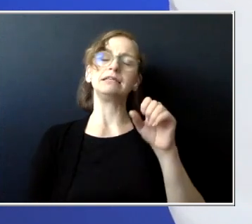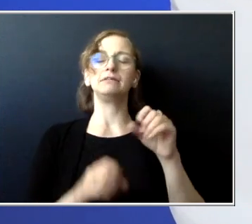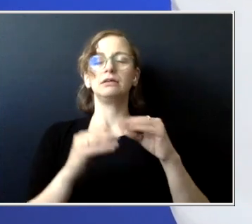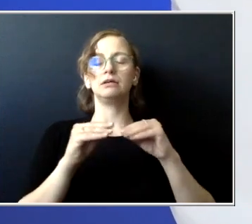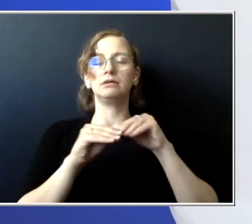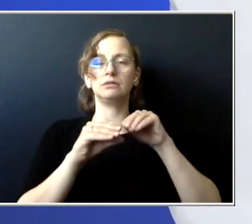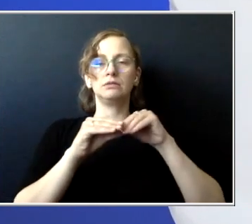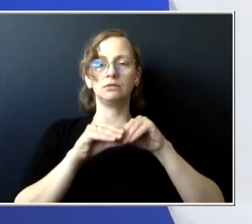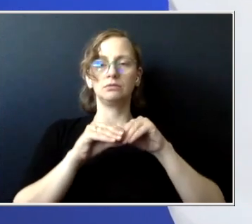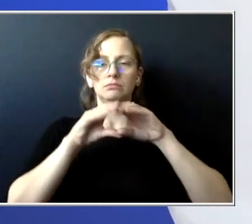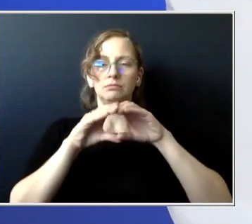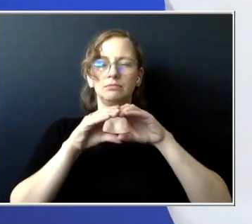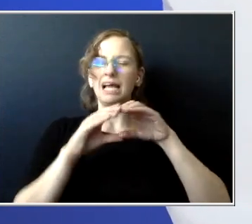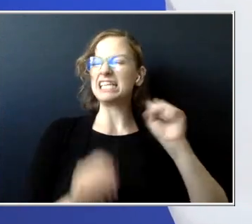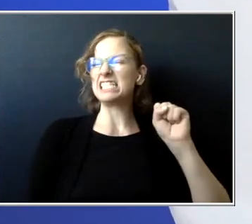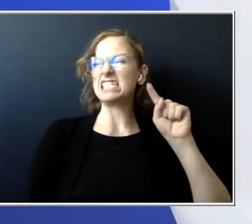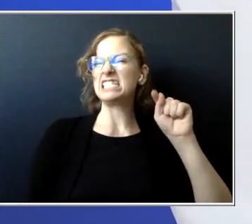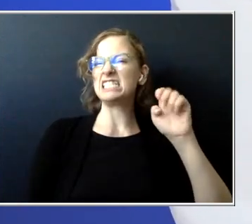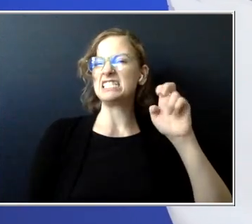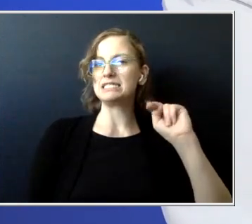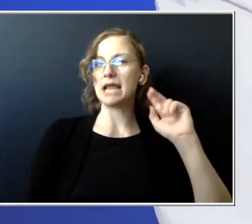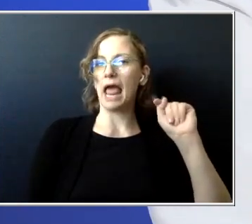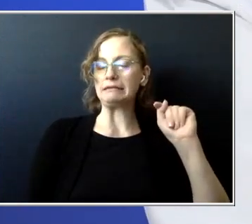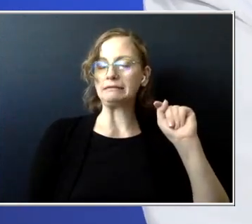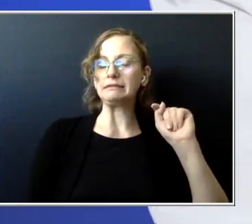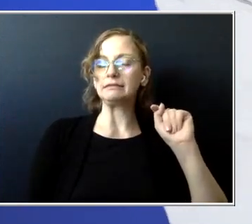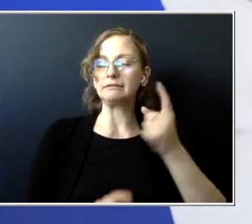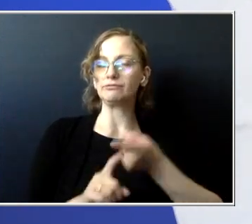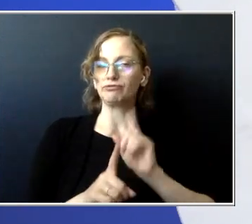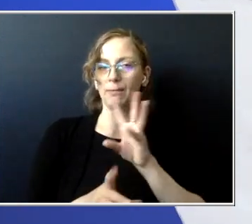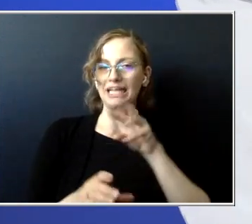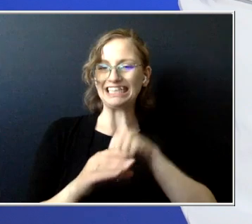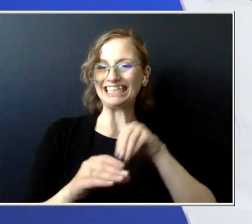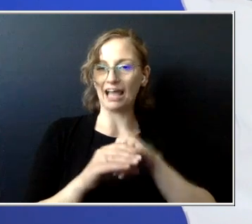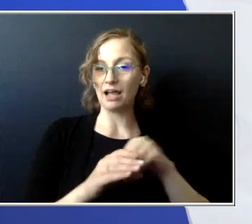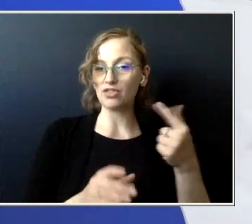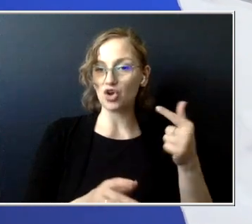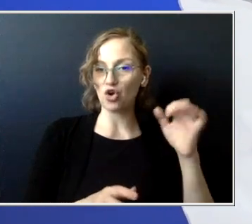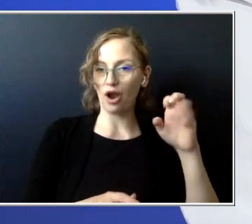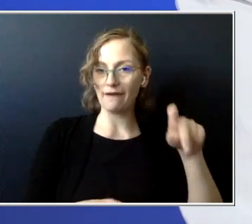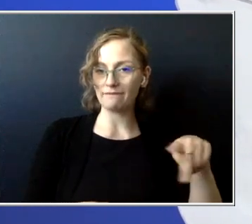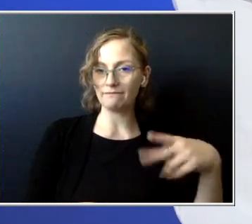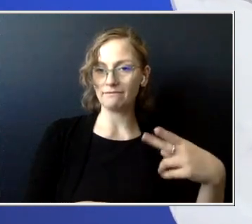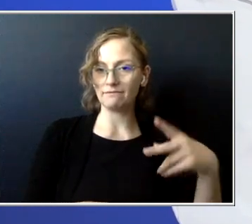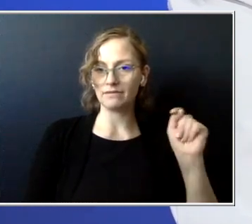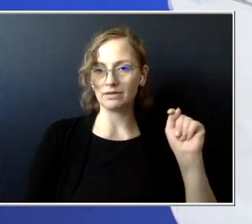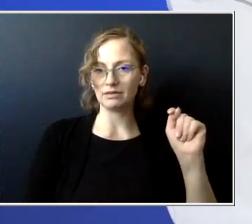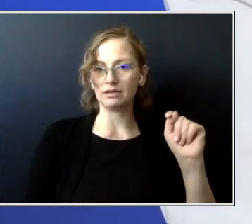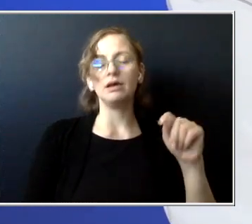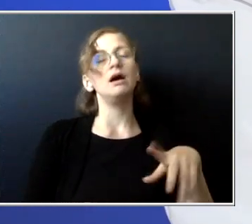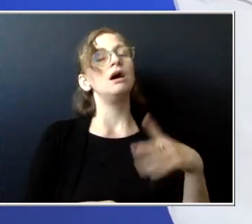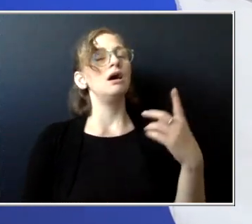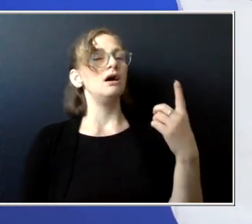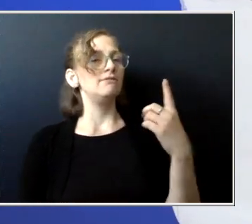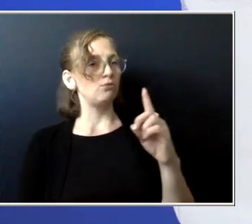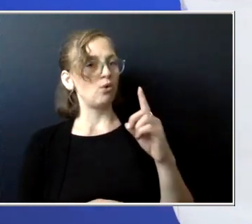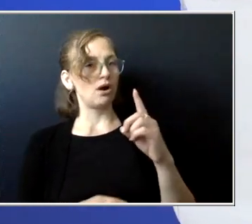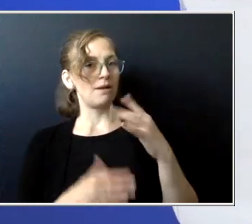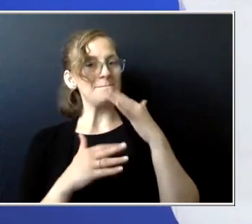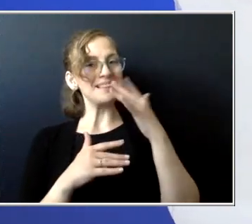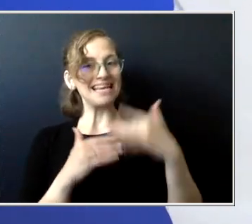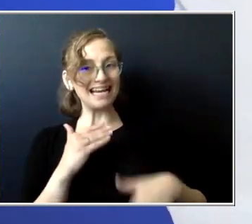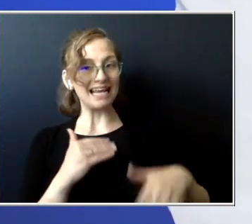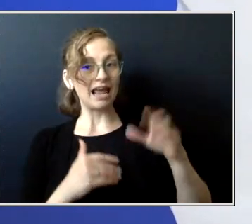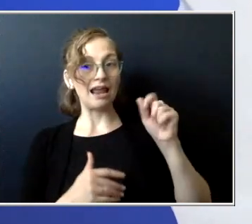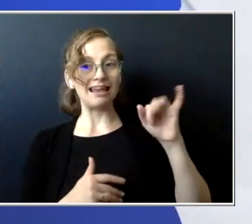most effective way to do it and the least morbid way to do it. For the bleeding, for the bleeding and air entrainment, this is something that you encounter